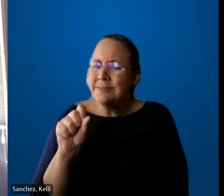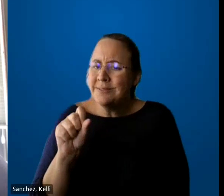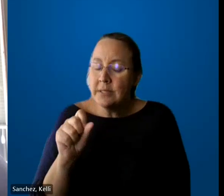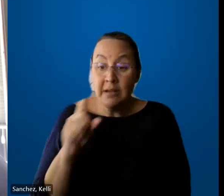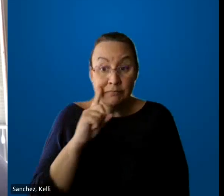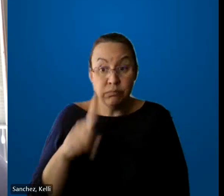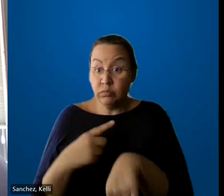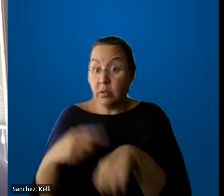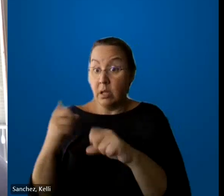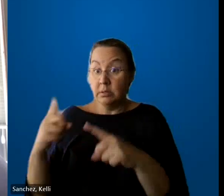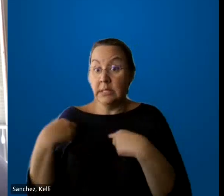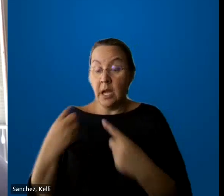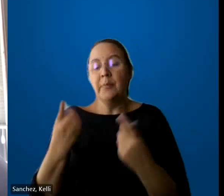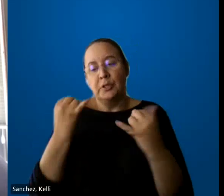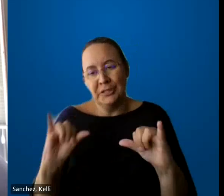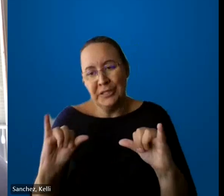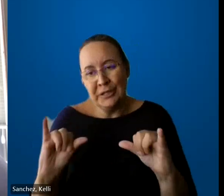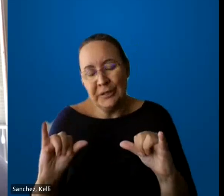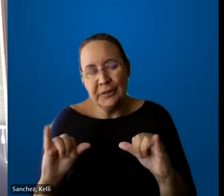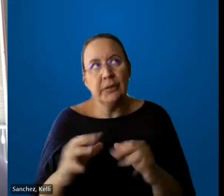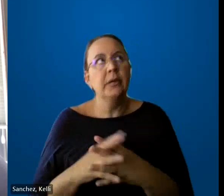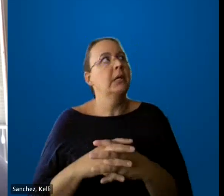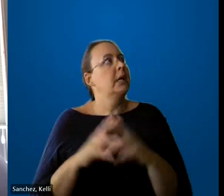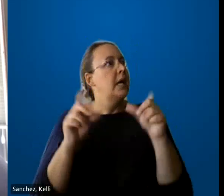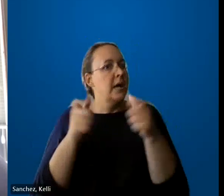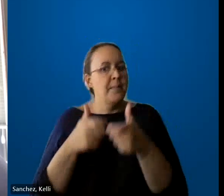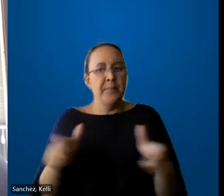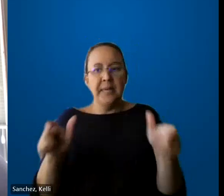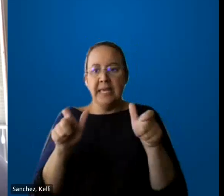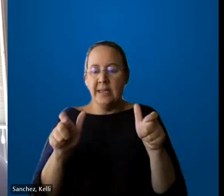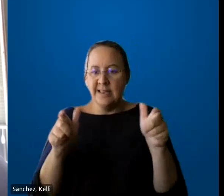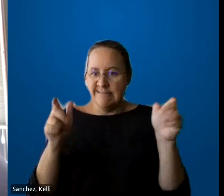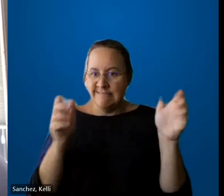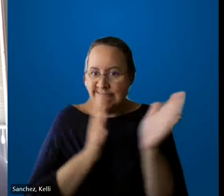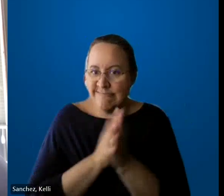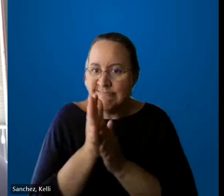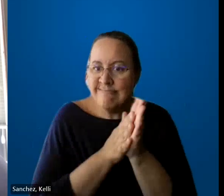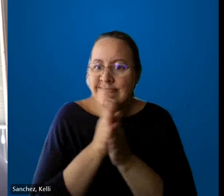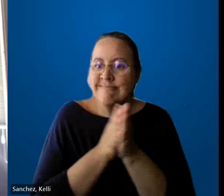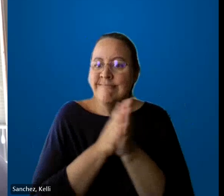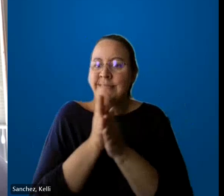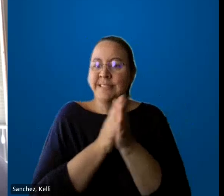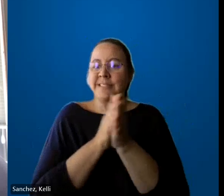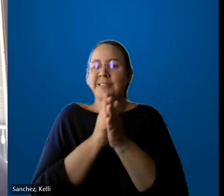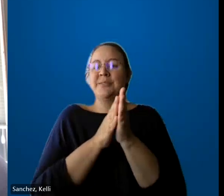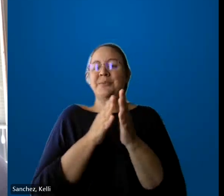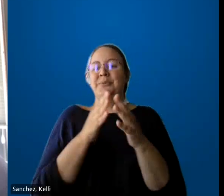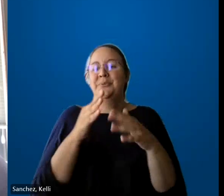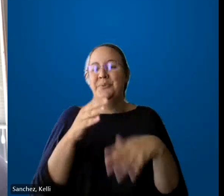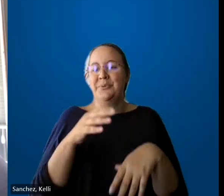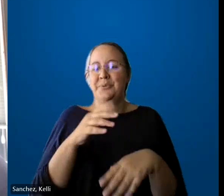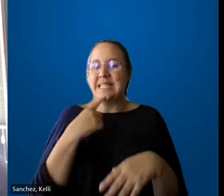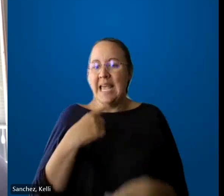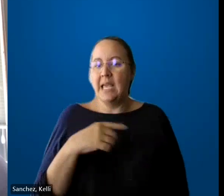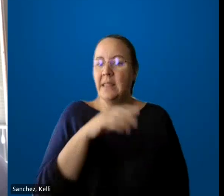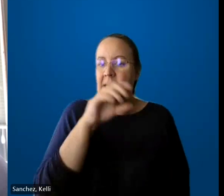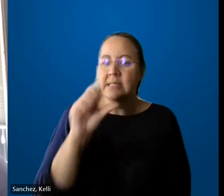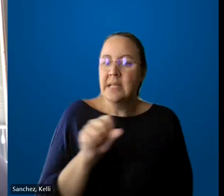been, well, there still is a big incentive to criminalize substance use disorder,